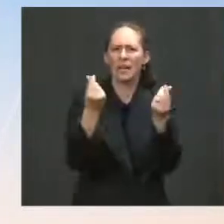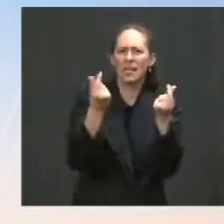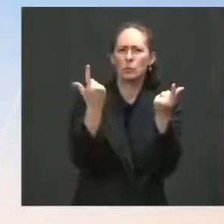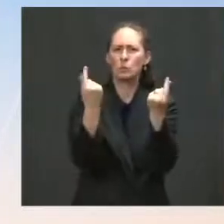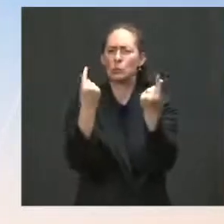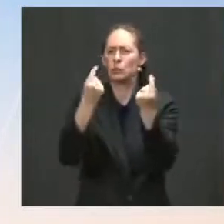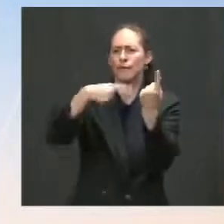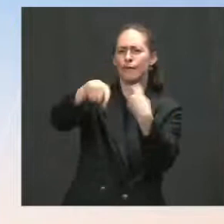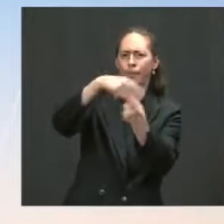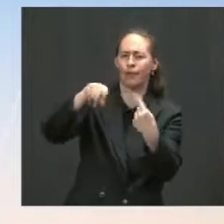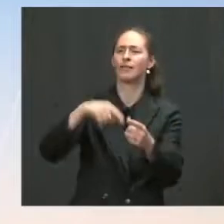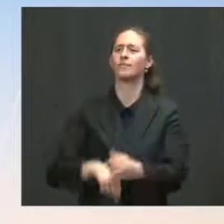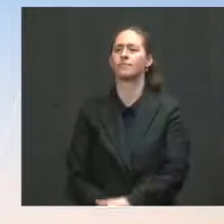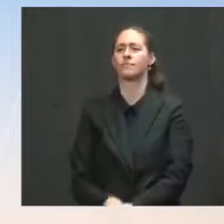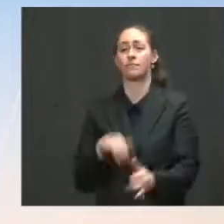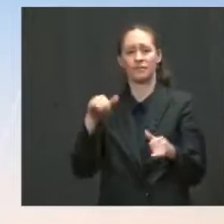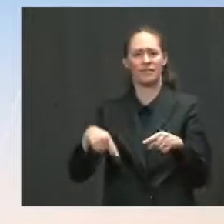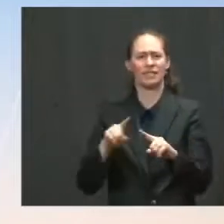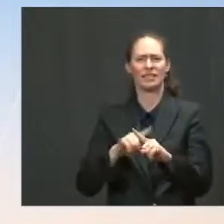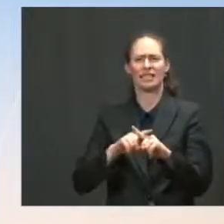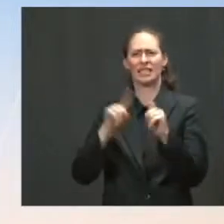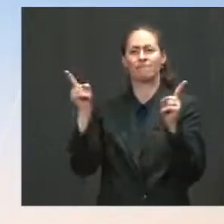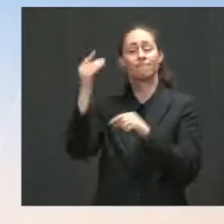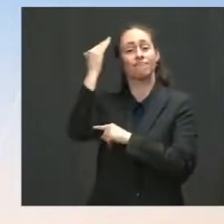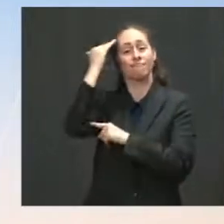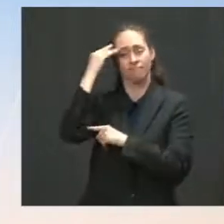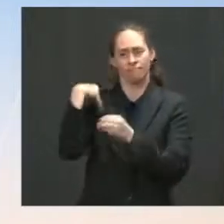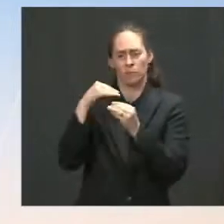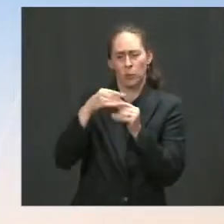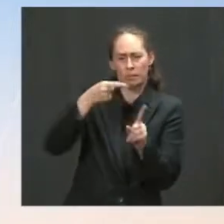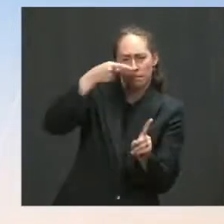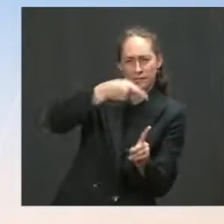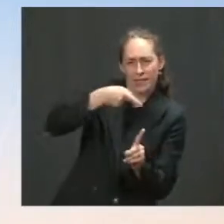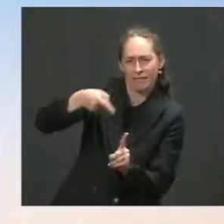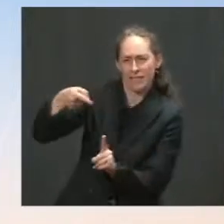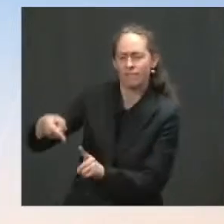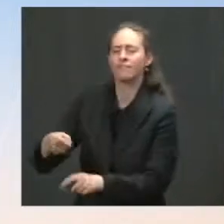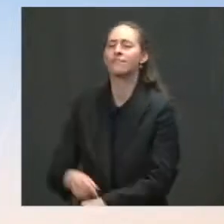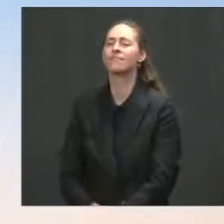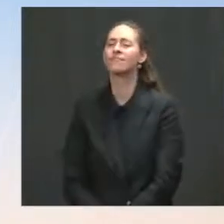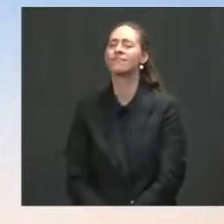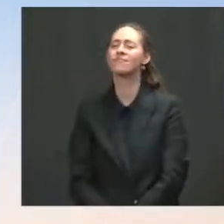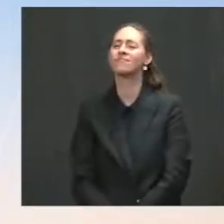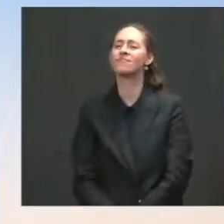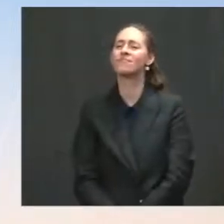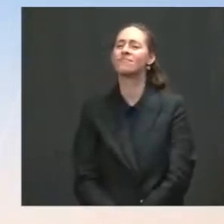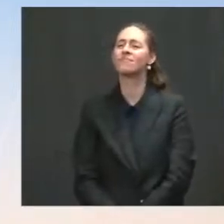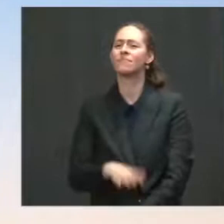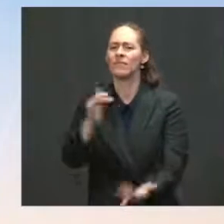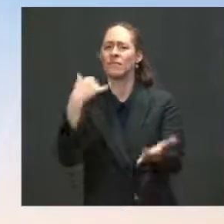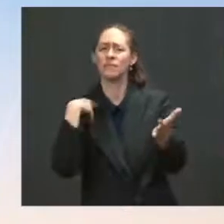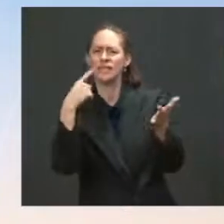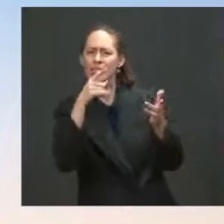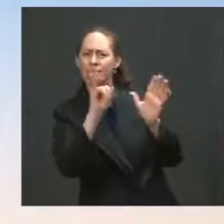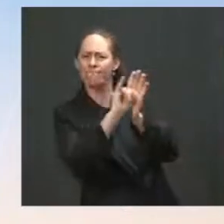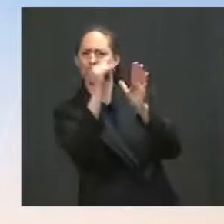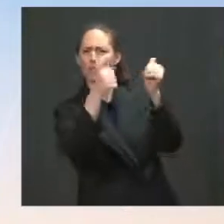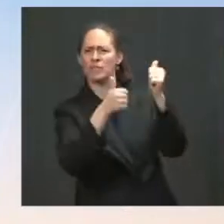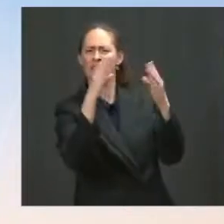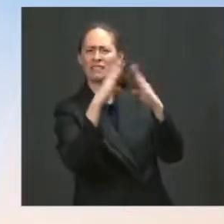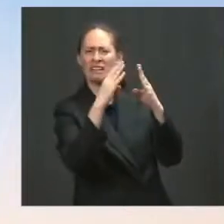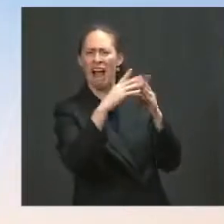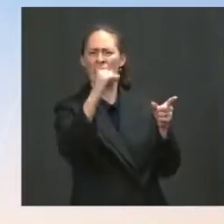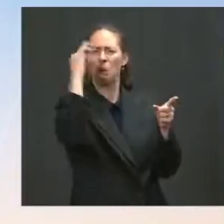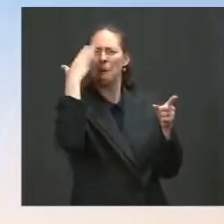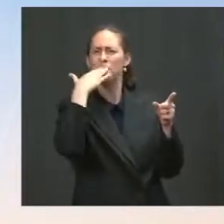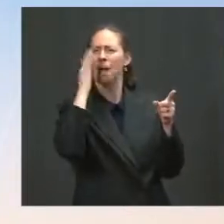more targeted. It is focused on counties with higher substantial case rates to protect renters, and CDC